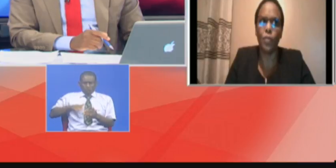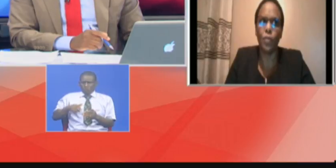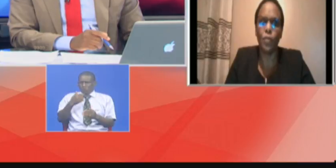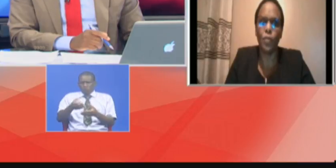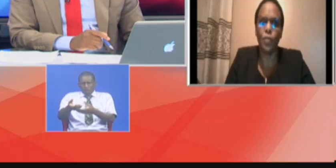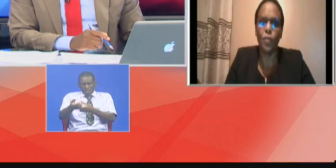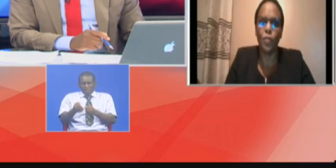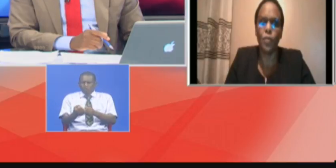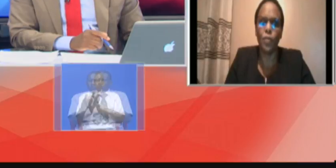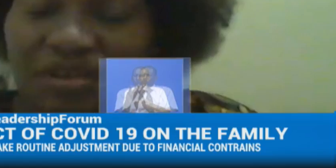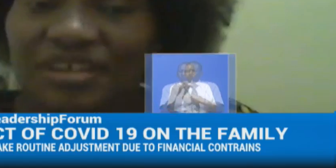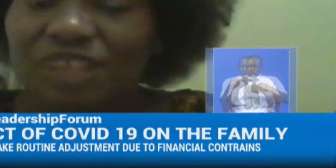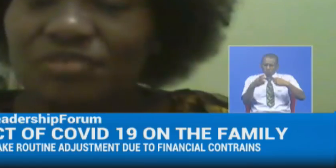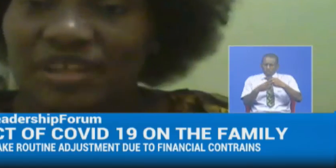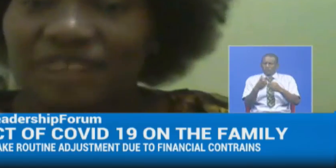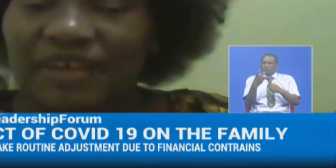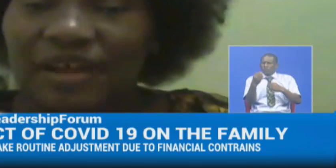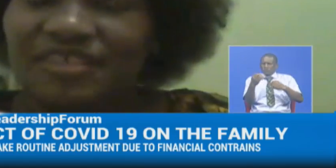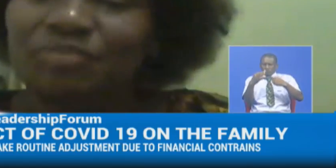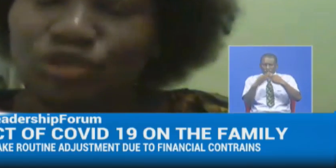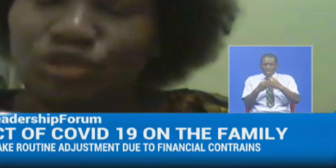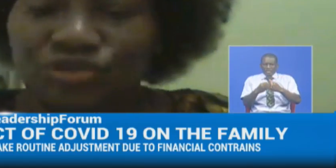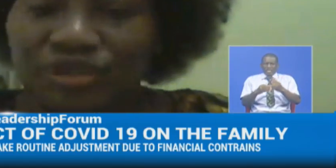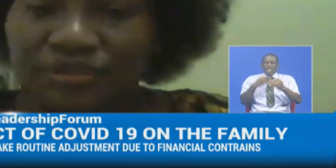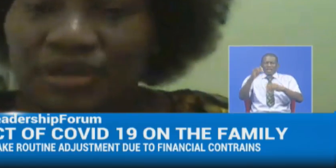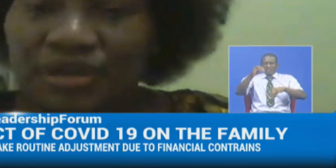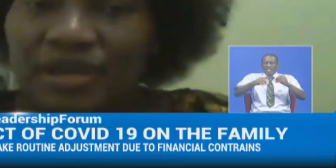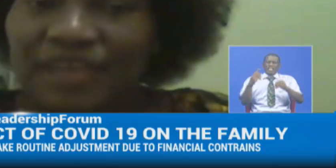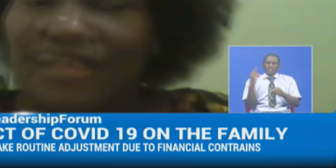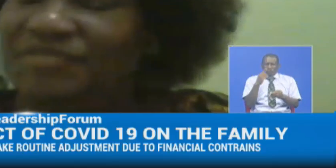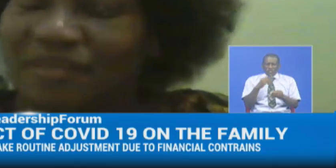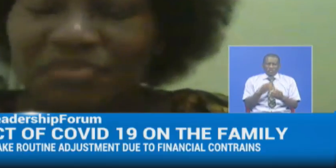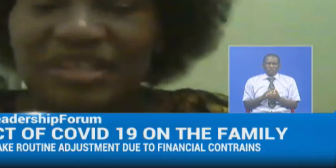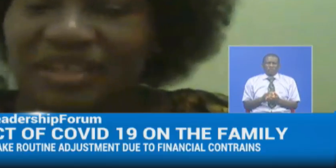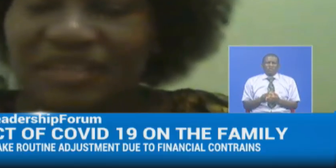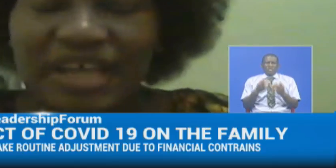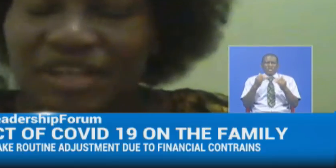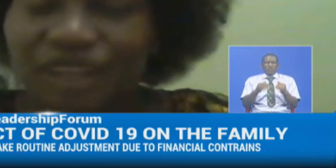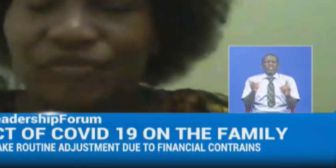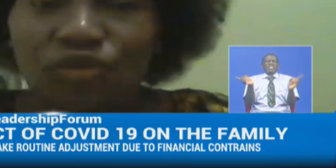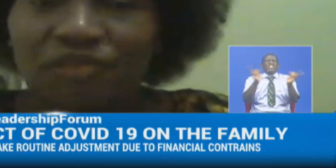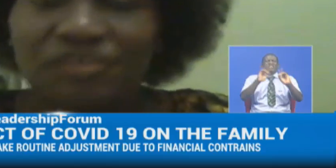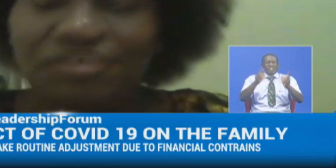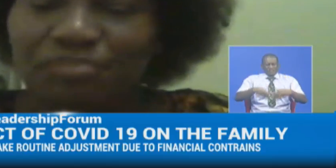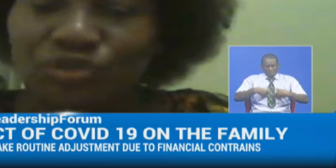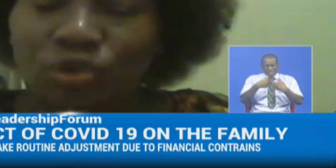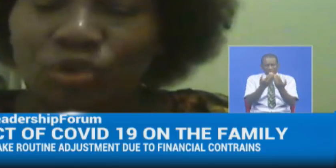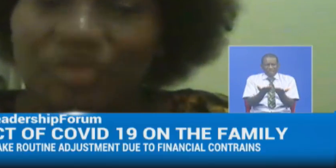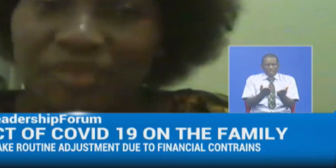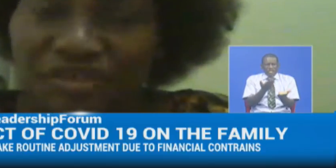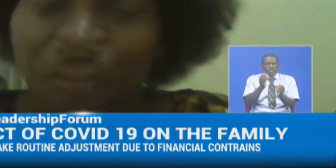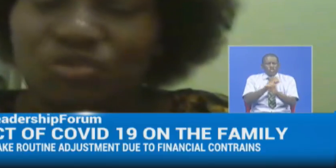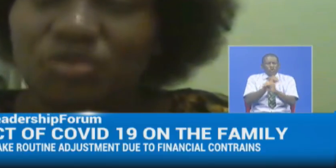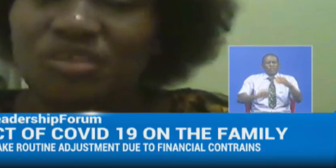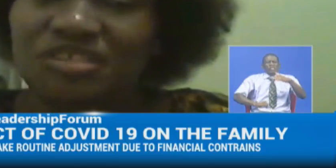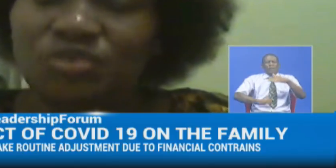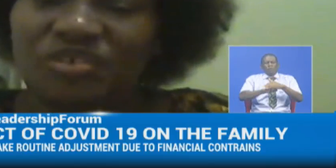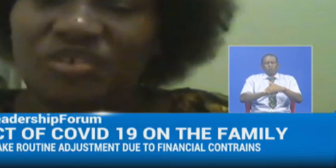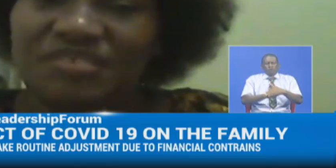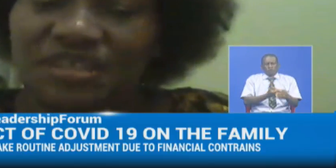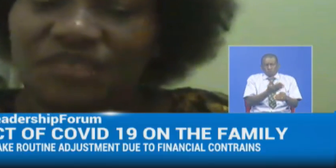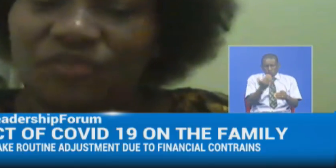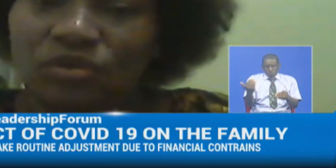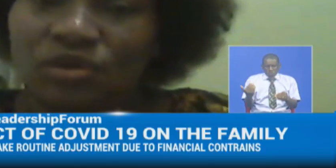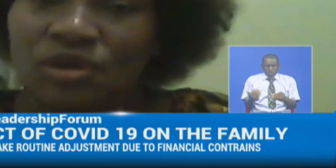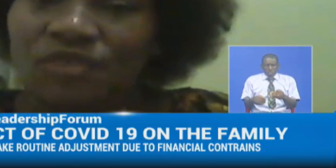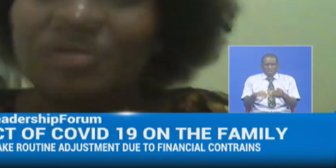the 2007-2008 post-election violence that bore children. They have never been given any form of support or reparations, which is what we